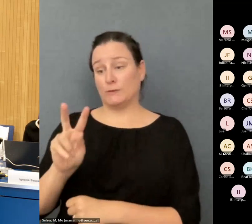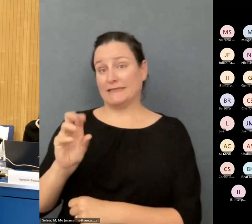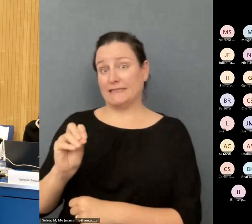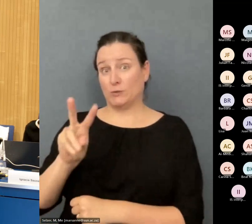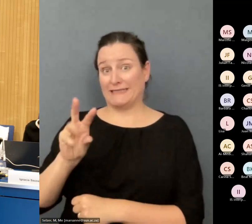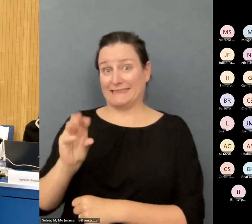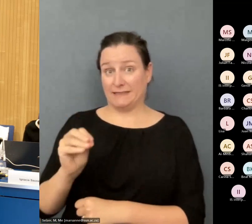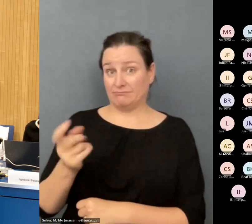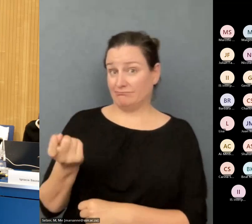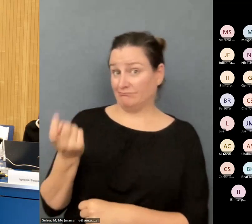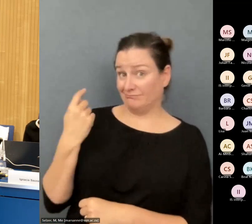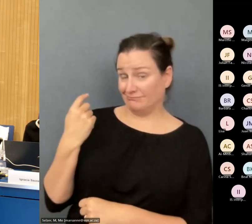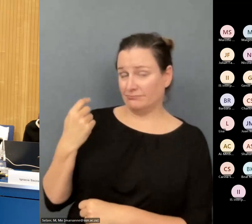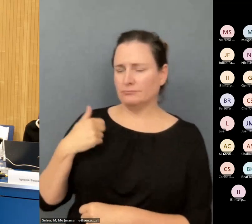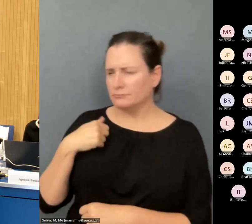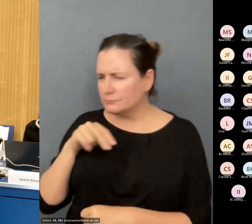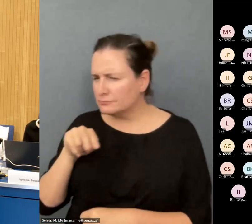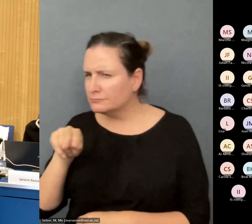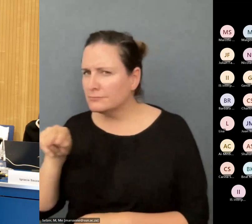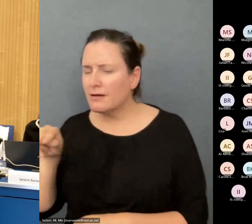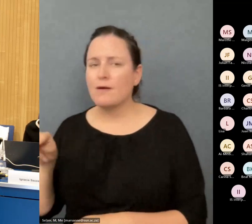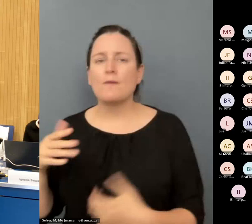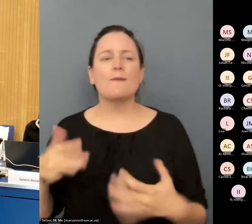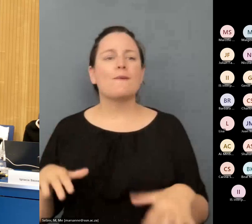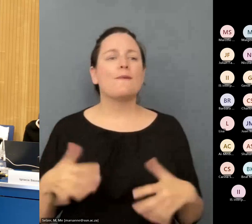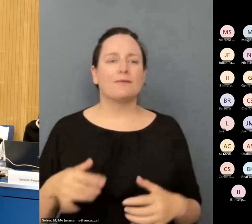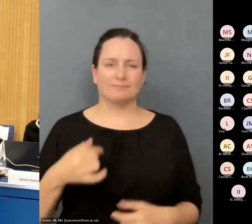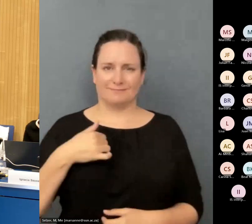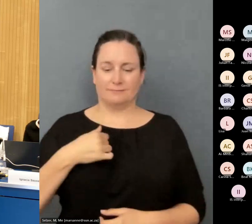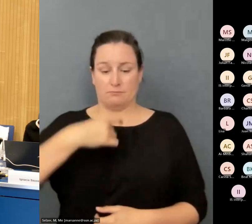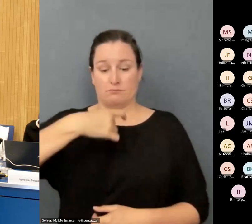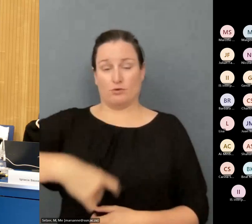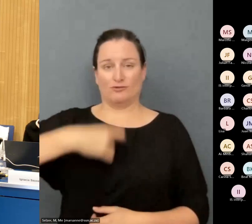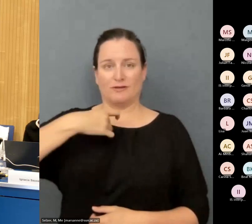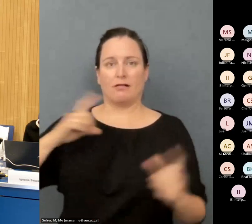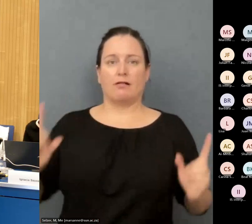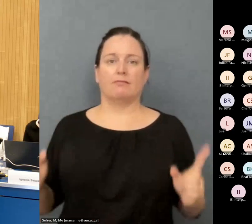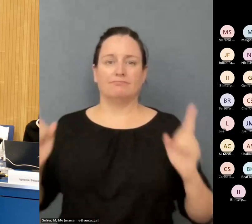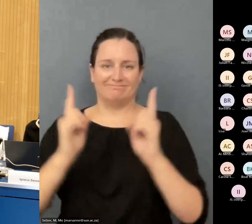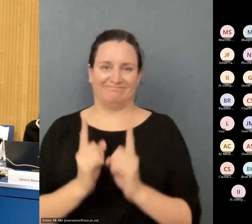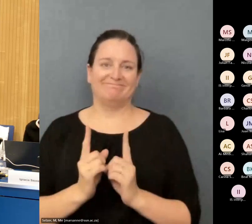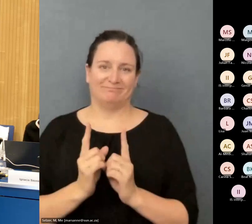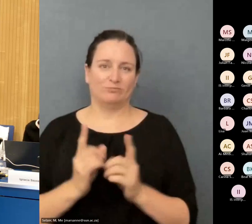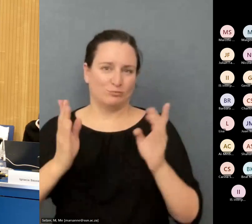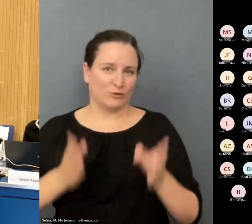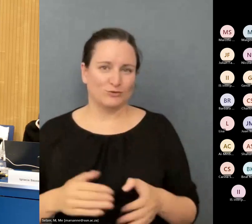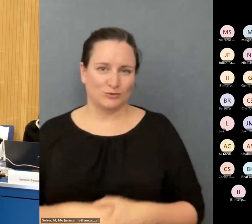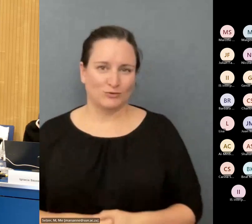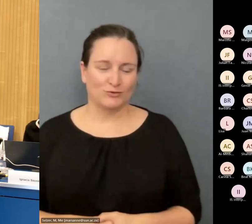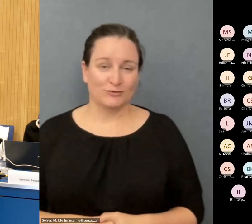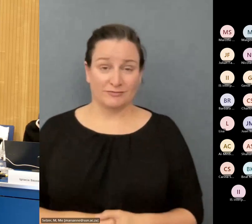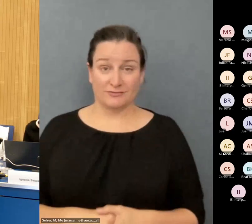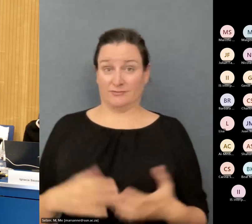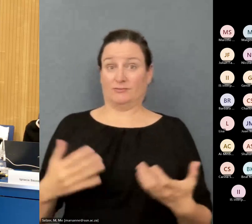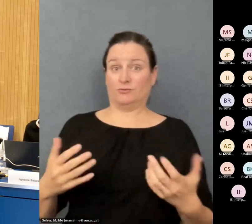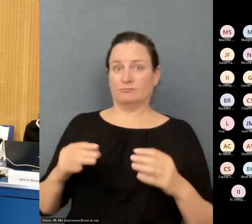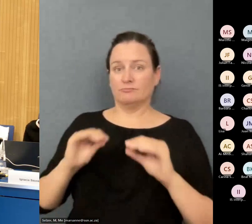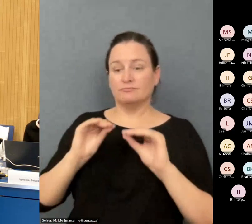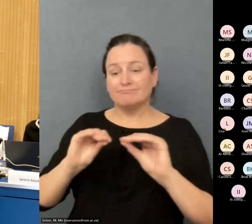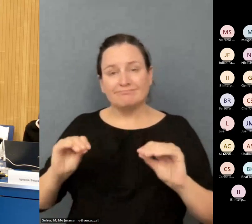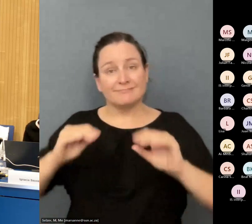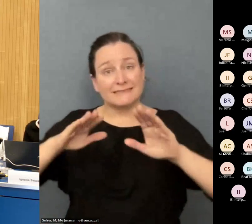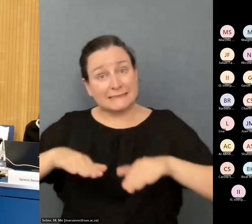presence is important. You can use the tools, the technological tools, but to educate little kids who have